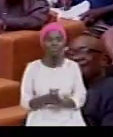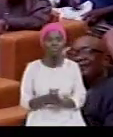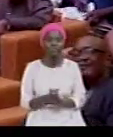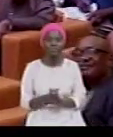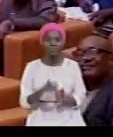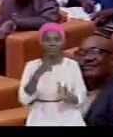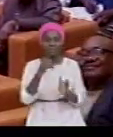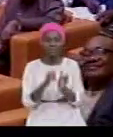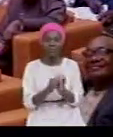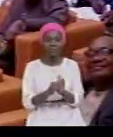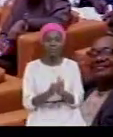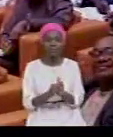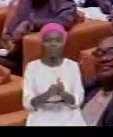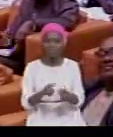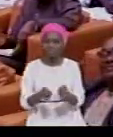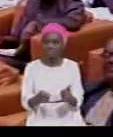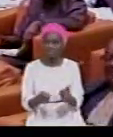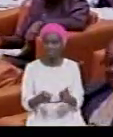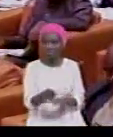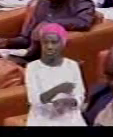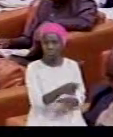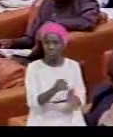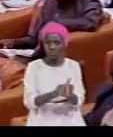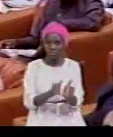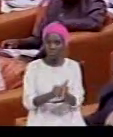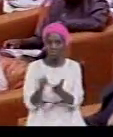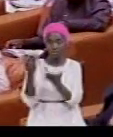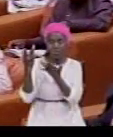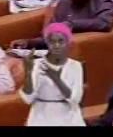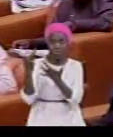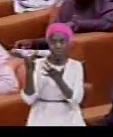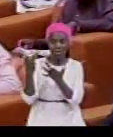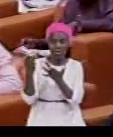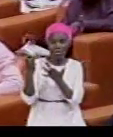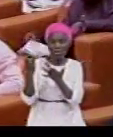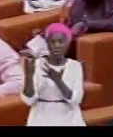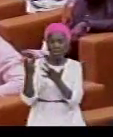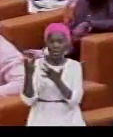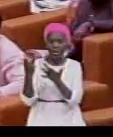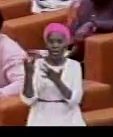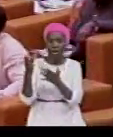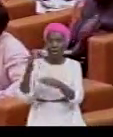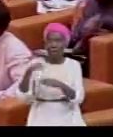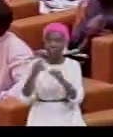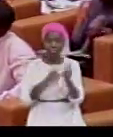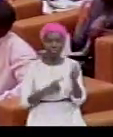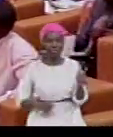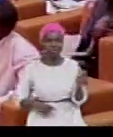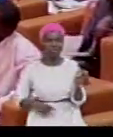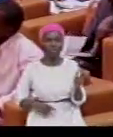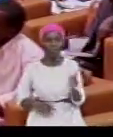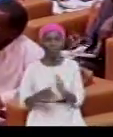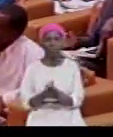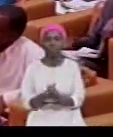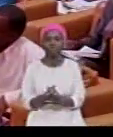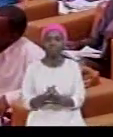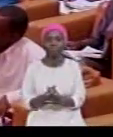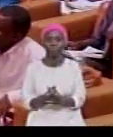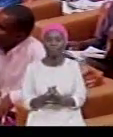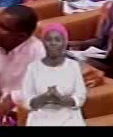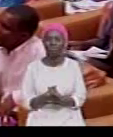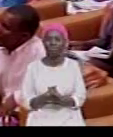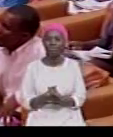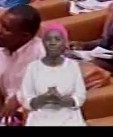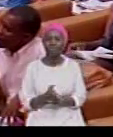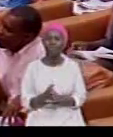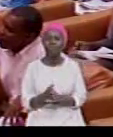it says, "But they that wait upon the Lord," that doesn't mean to you ought to